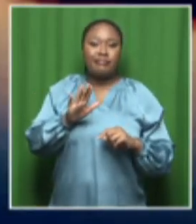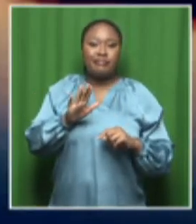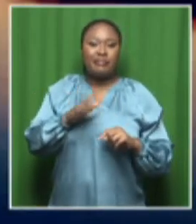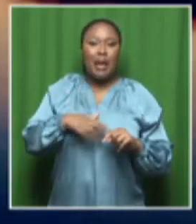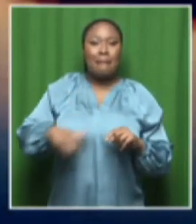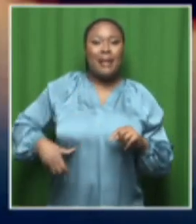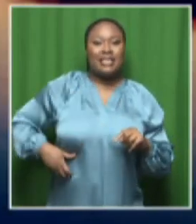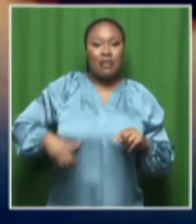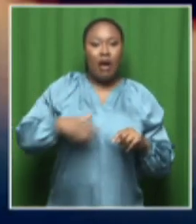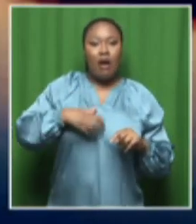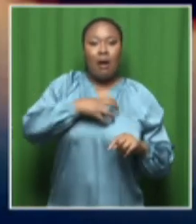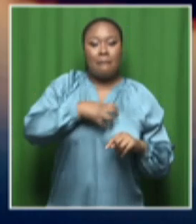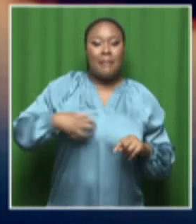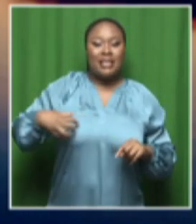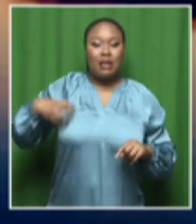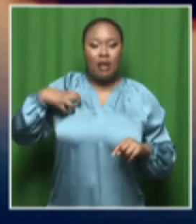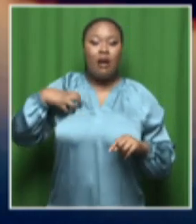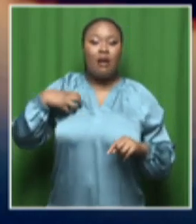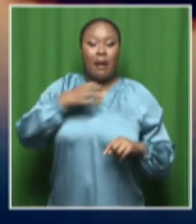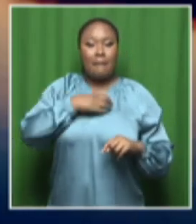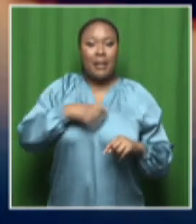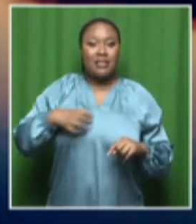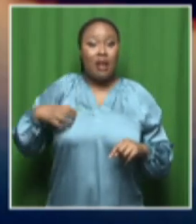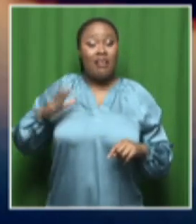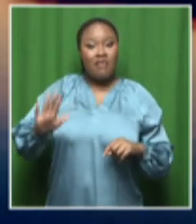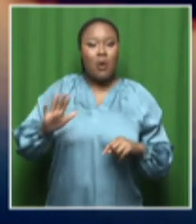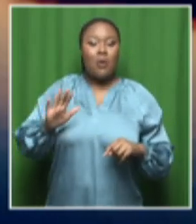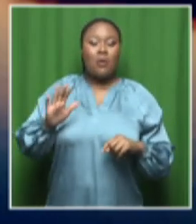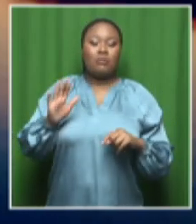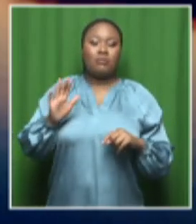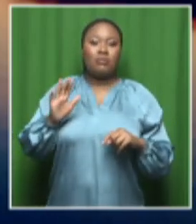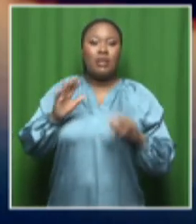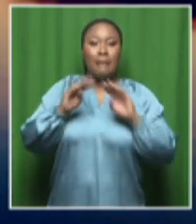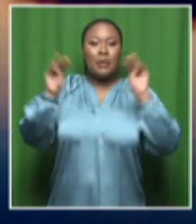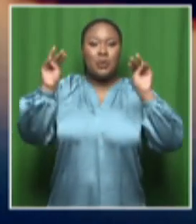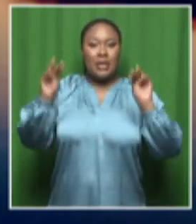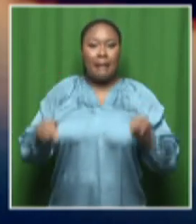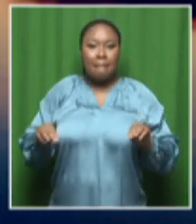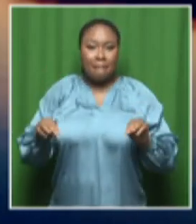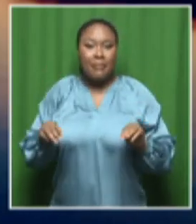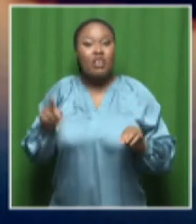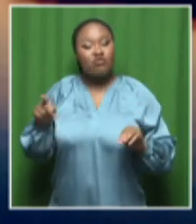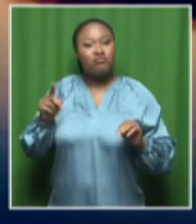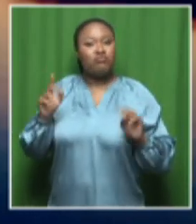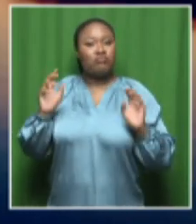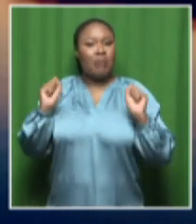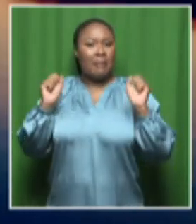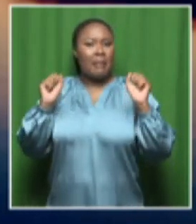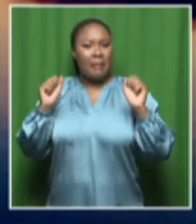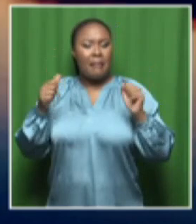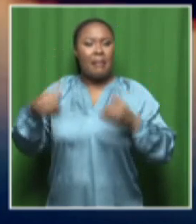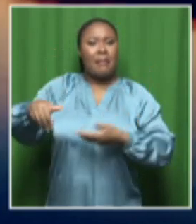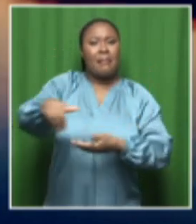about, the De Woop Nature and Marine Reserve and the collections of regions of early